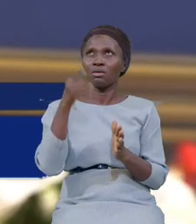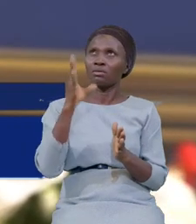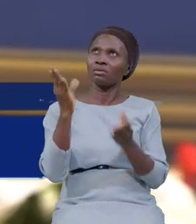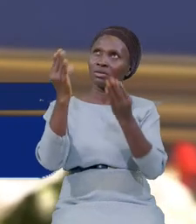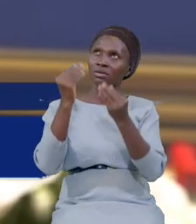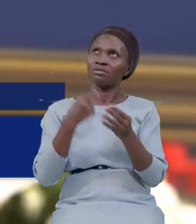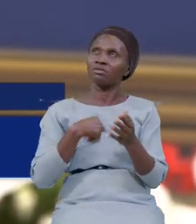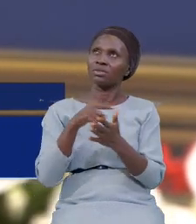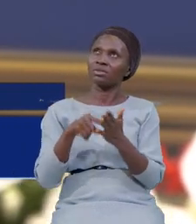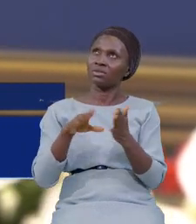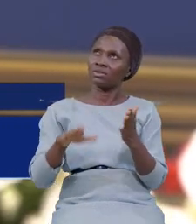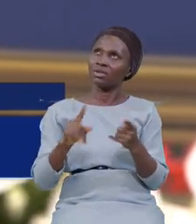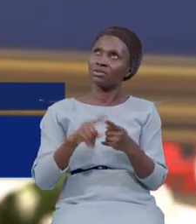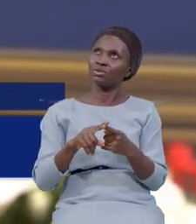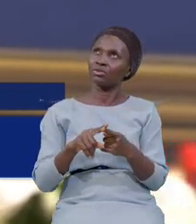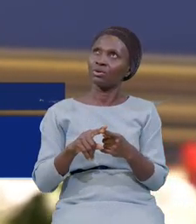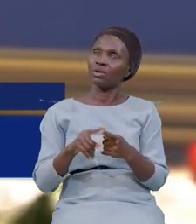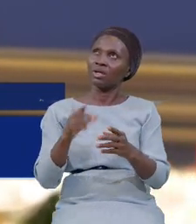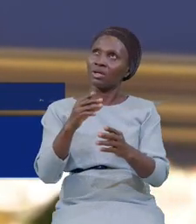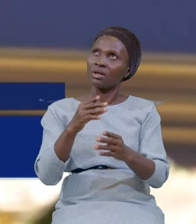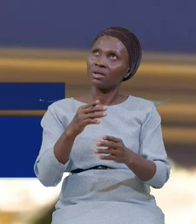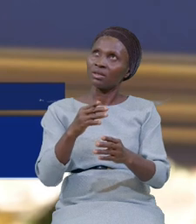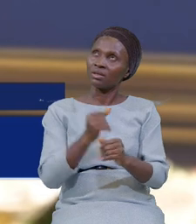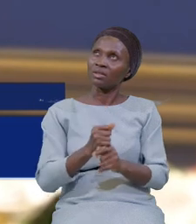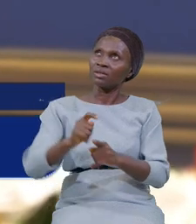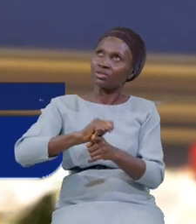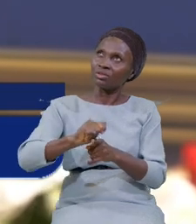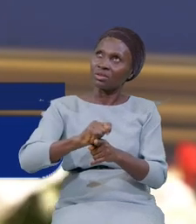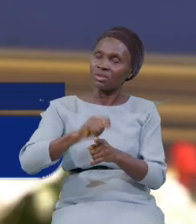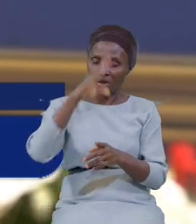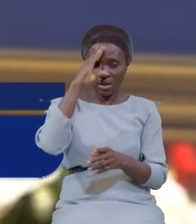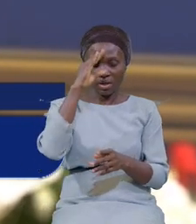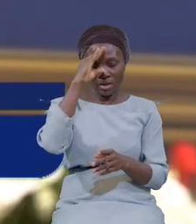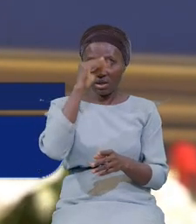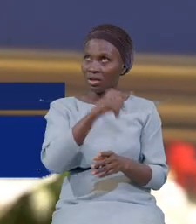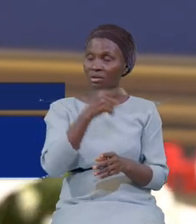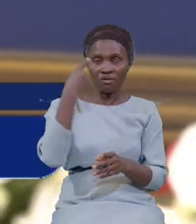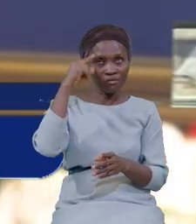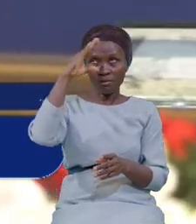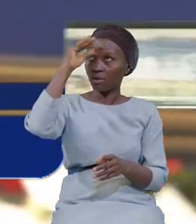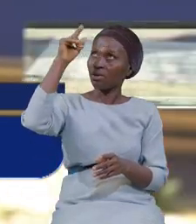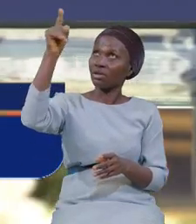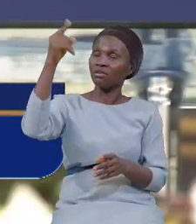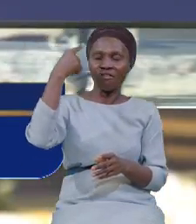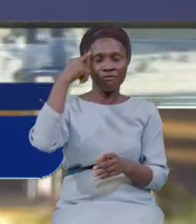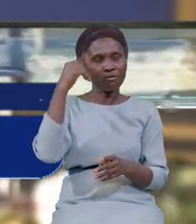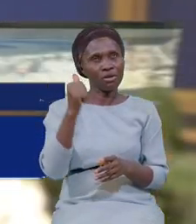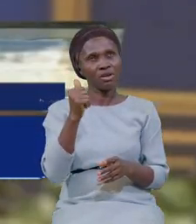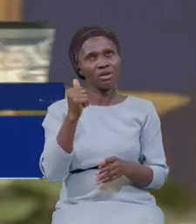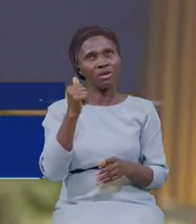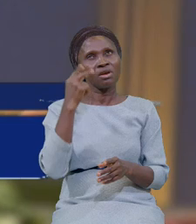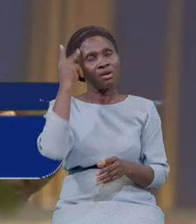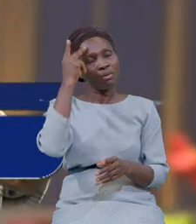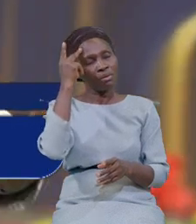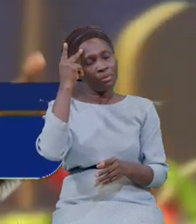for him, for his purpose, for his goal. And as you look at that child, you're